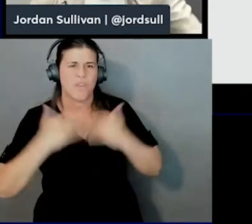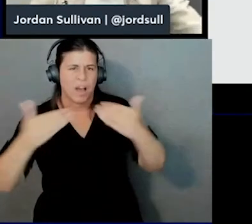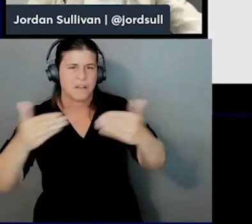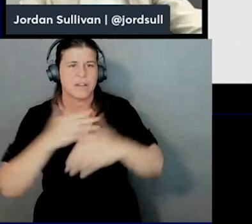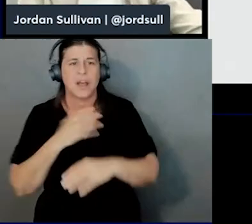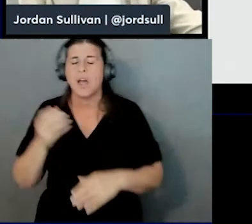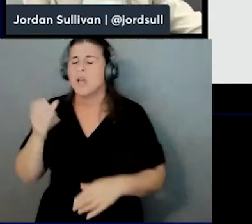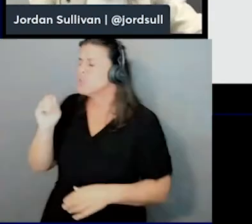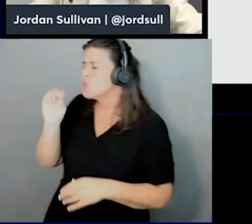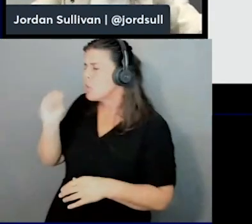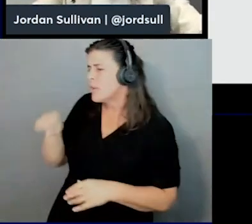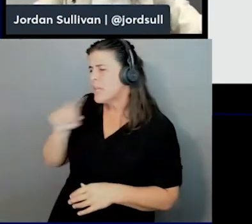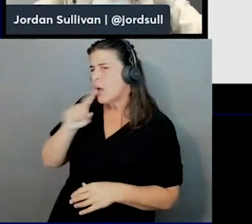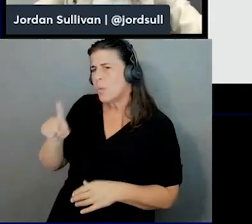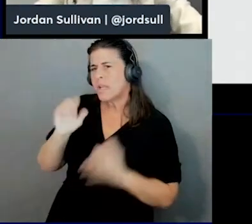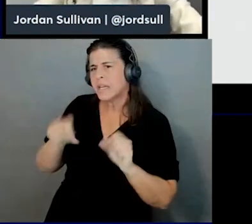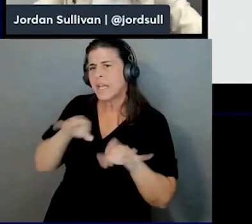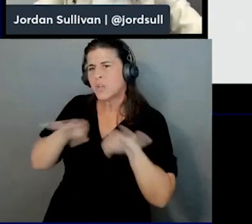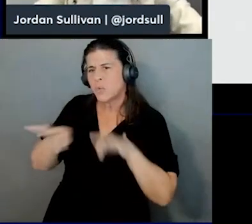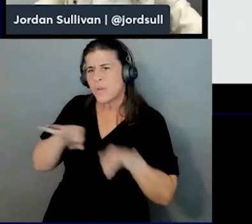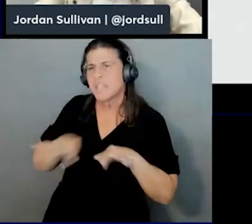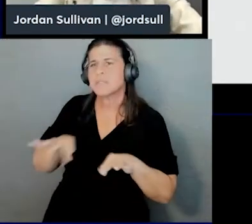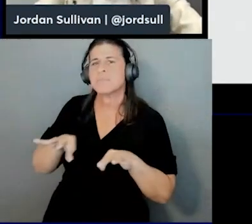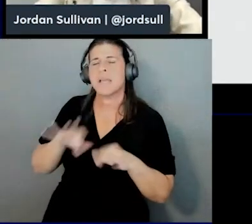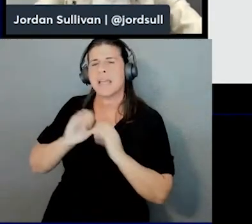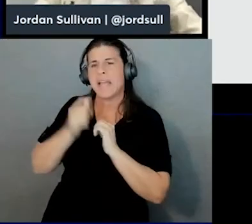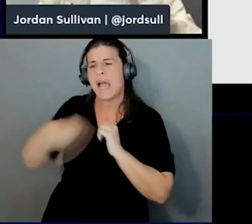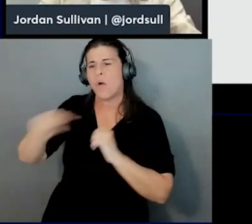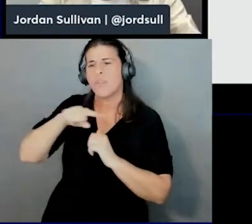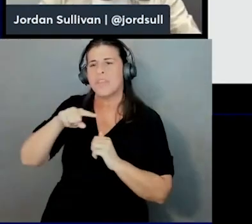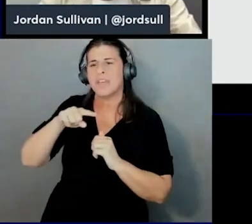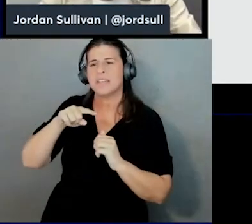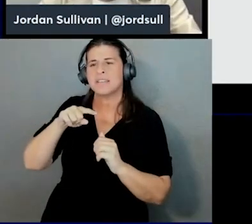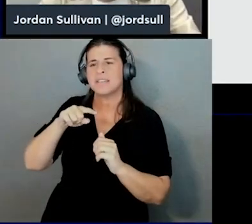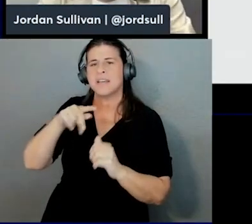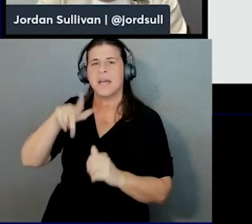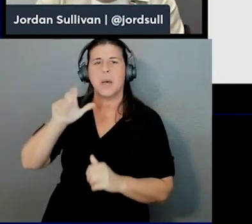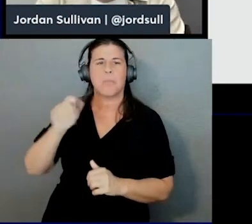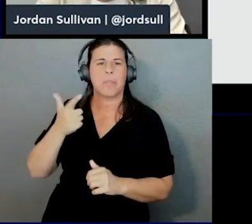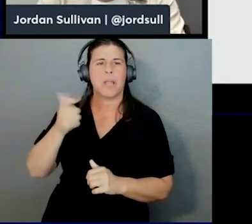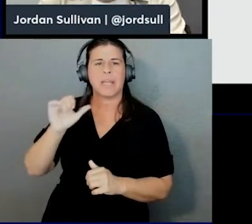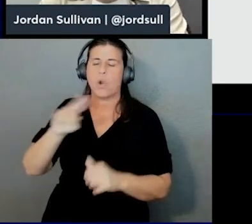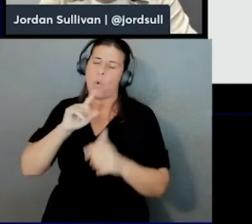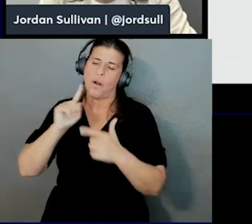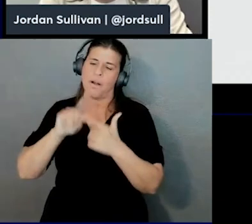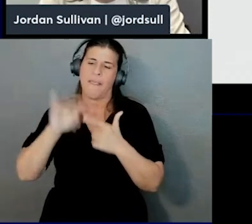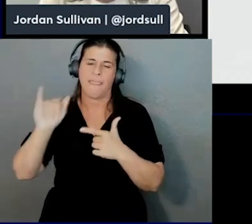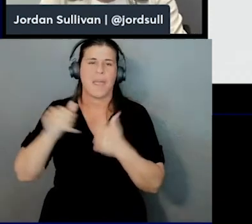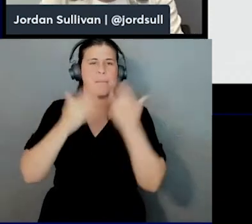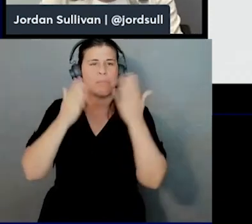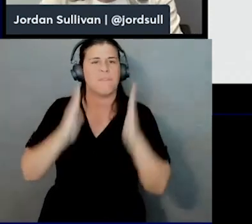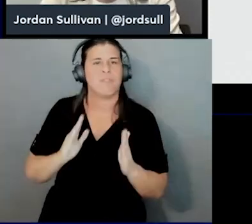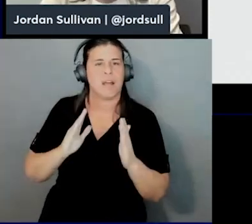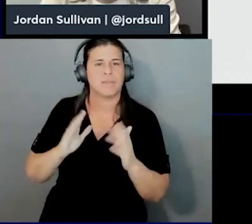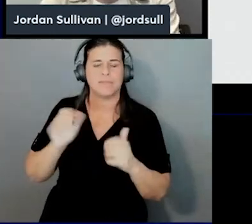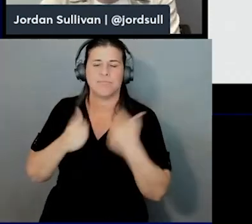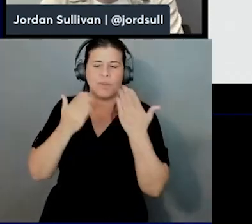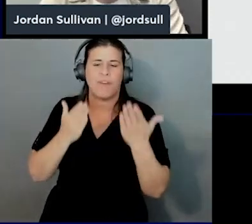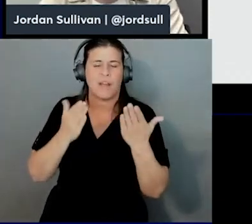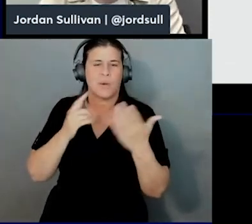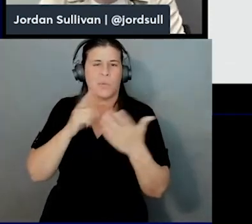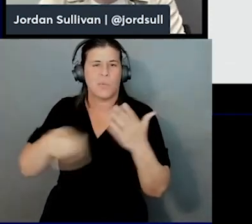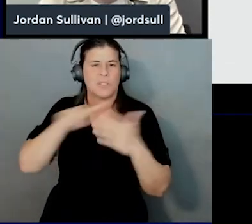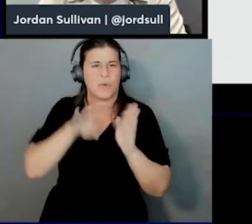yeah, Iskandar, can you talk a little bit about how this plugin was or this provider was developed? What was the process there?